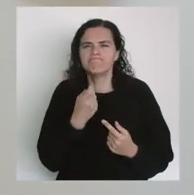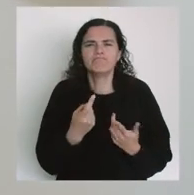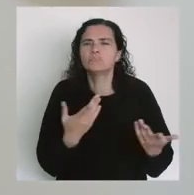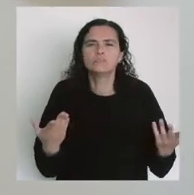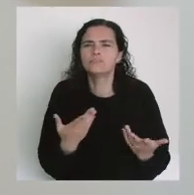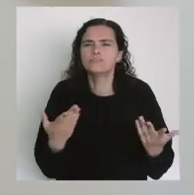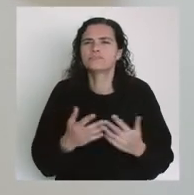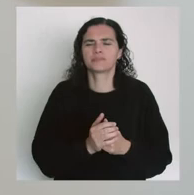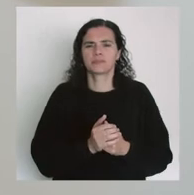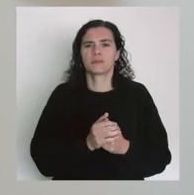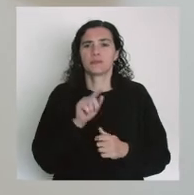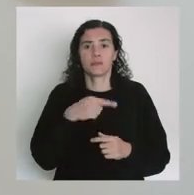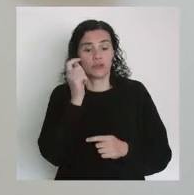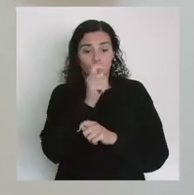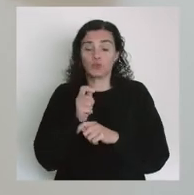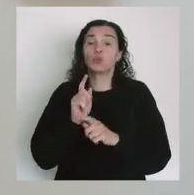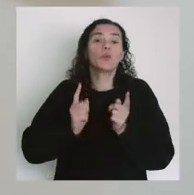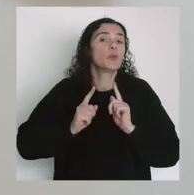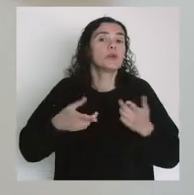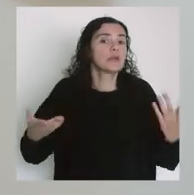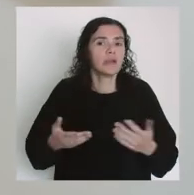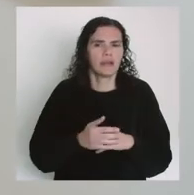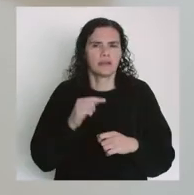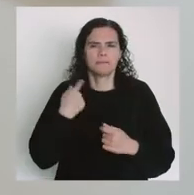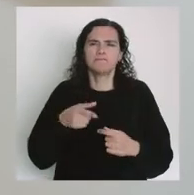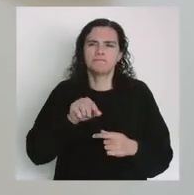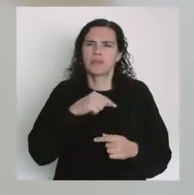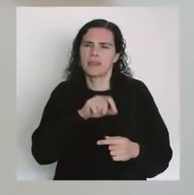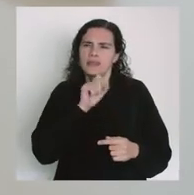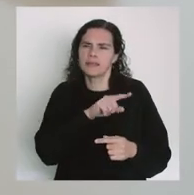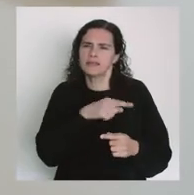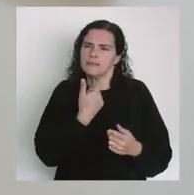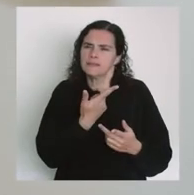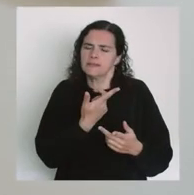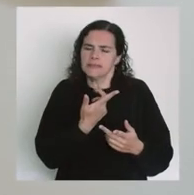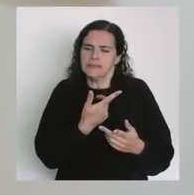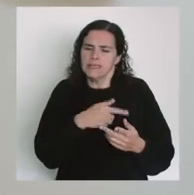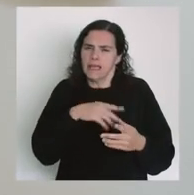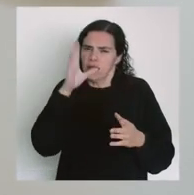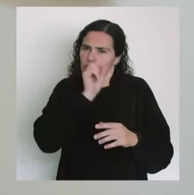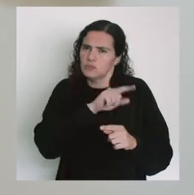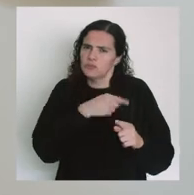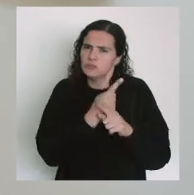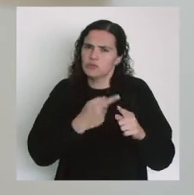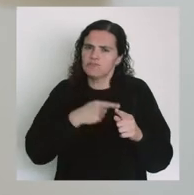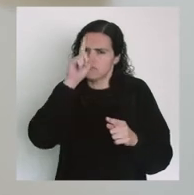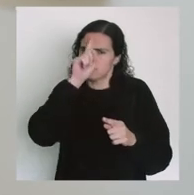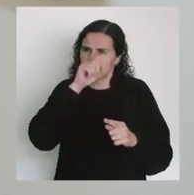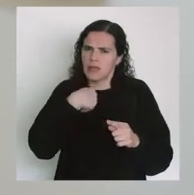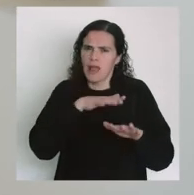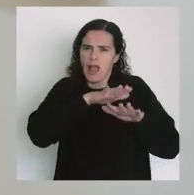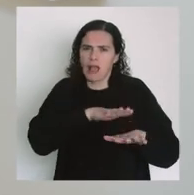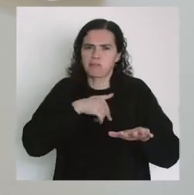questioning what sculpture is. They're even pushing it more because the horse is actually seemingly